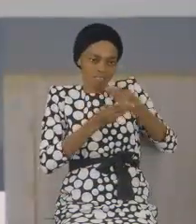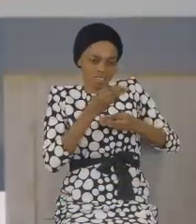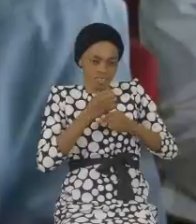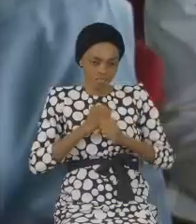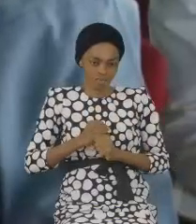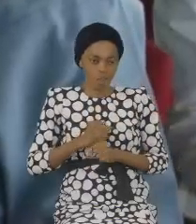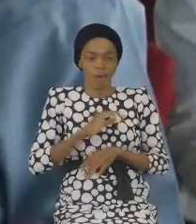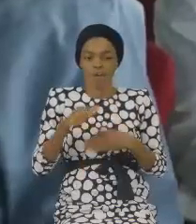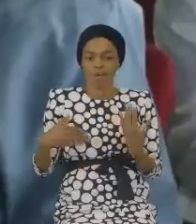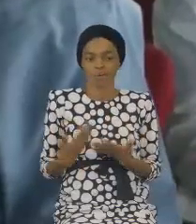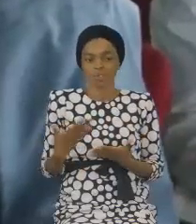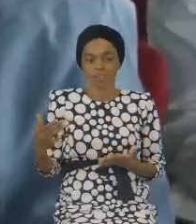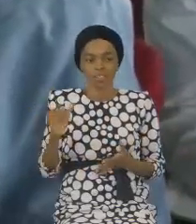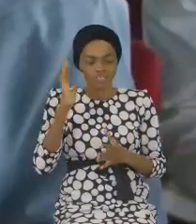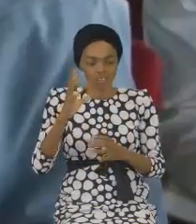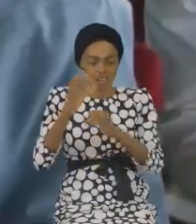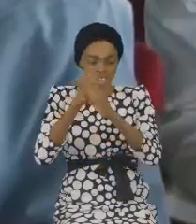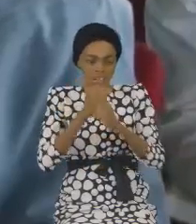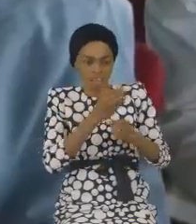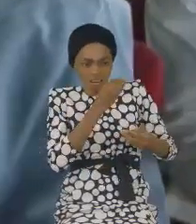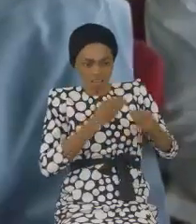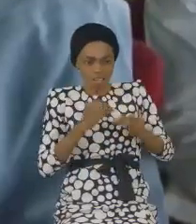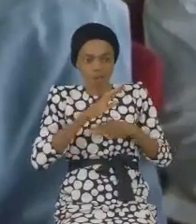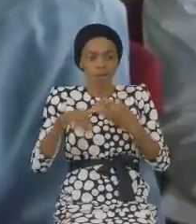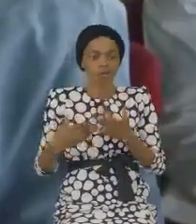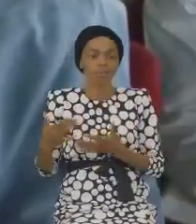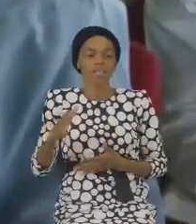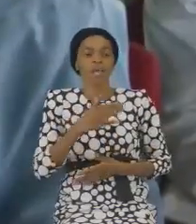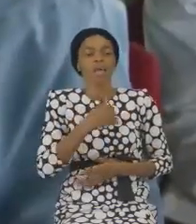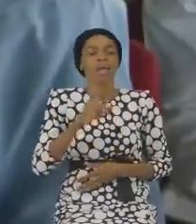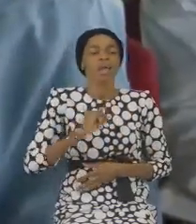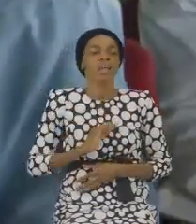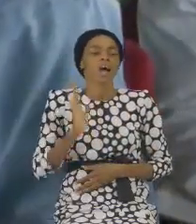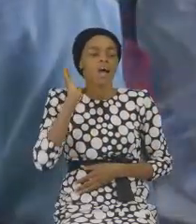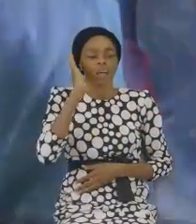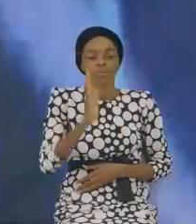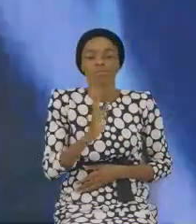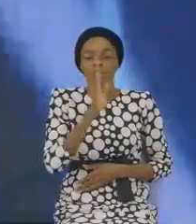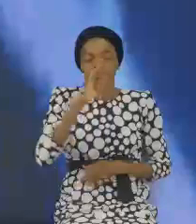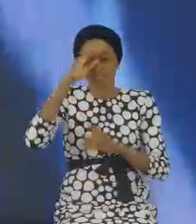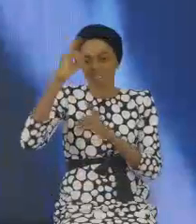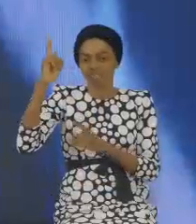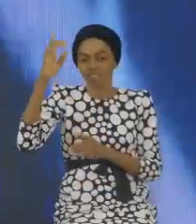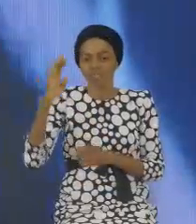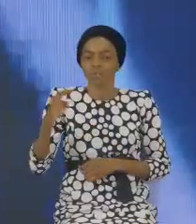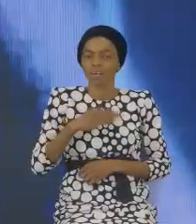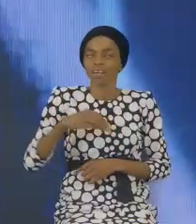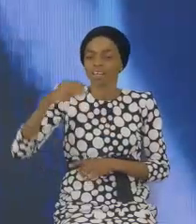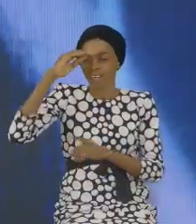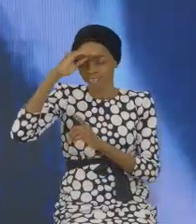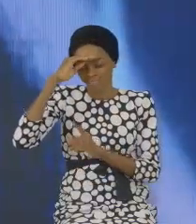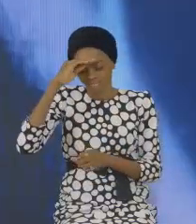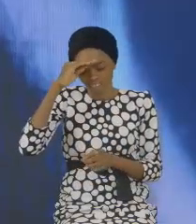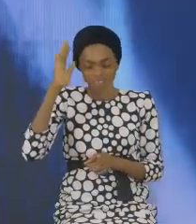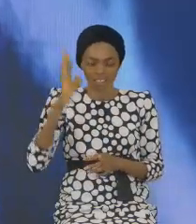things. Shall inherit all things. And I will be his God, and he shall be my